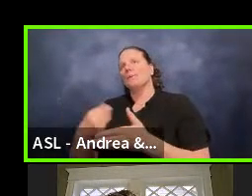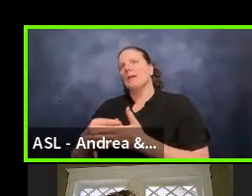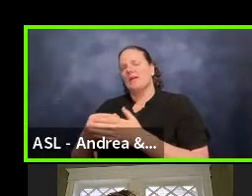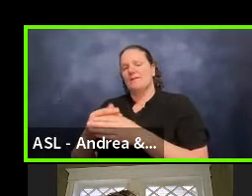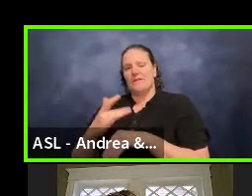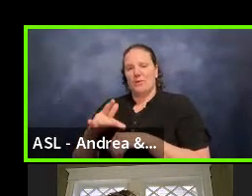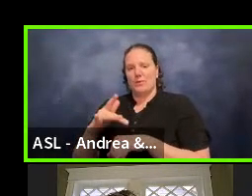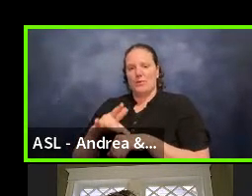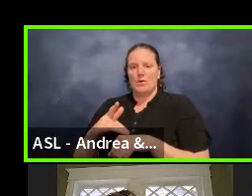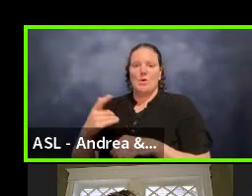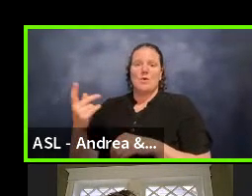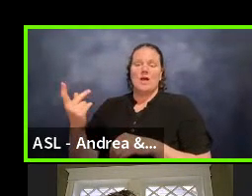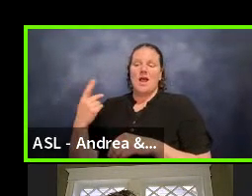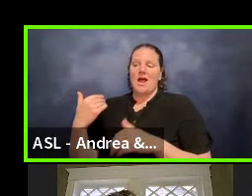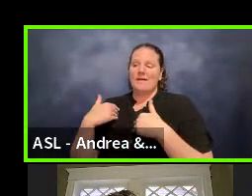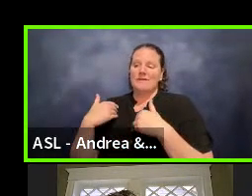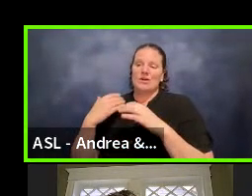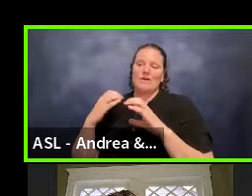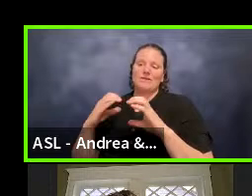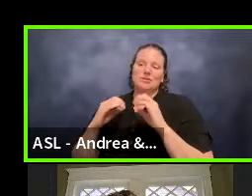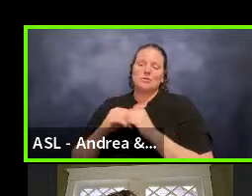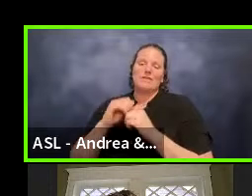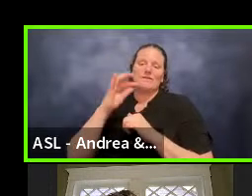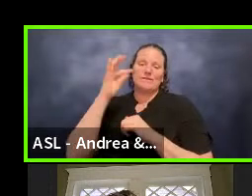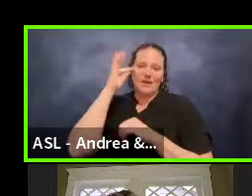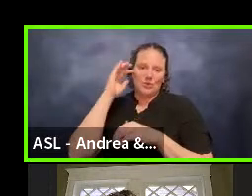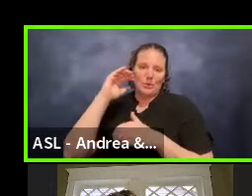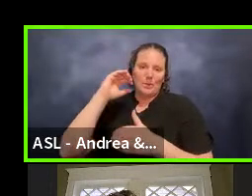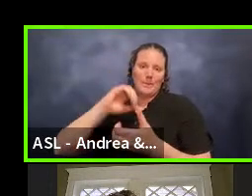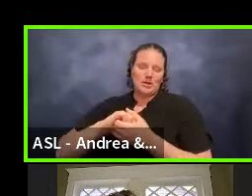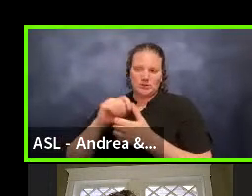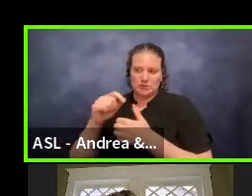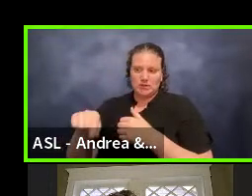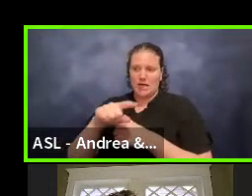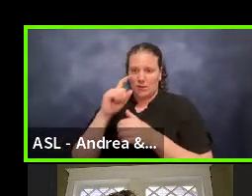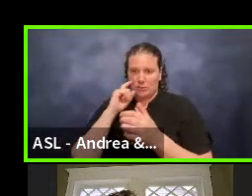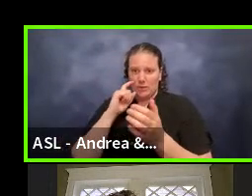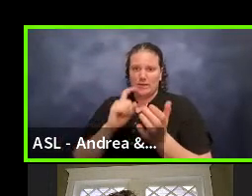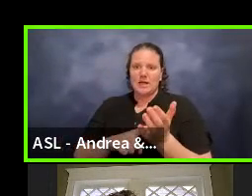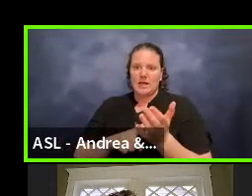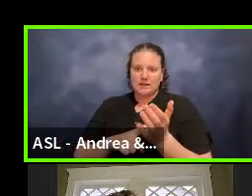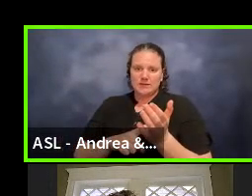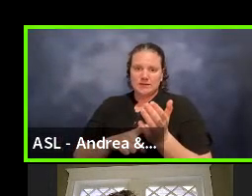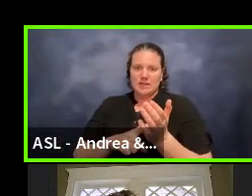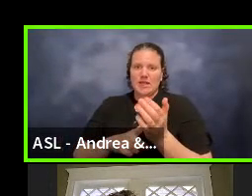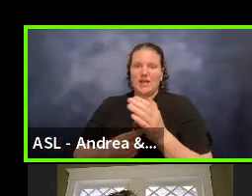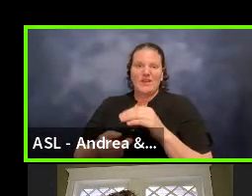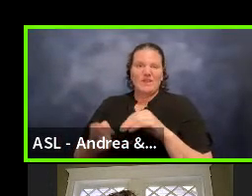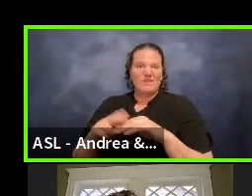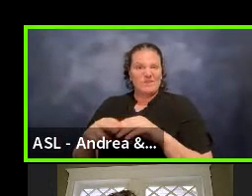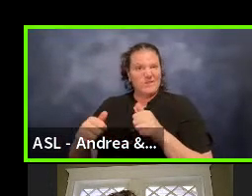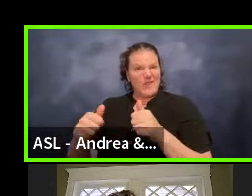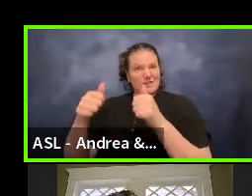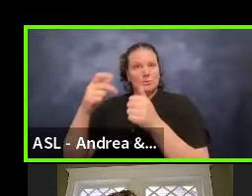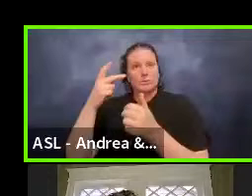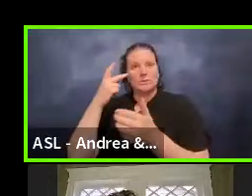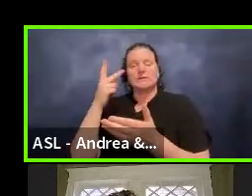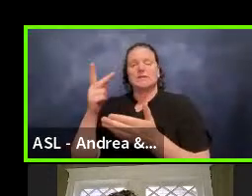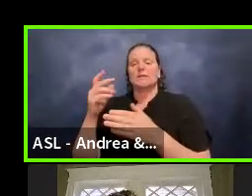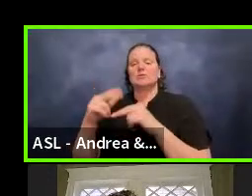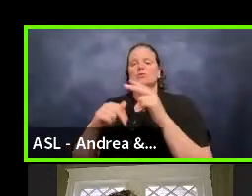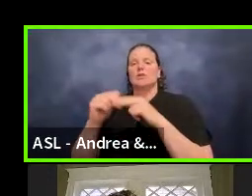we're having conversations with our federal partners. They recognize the inflation that we're seeing in the construction